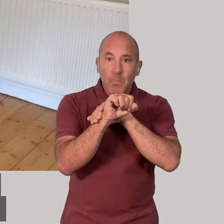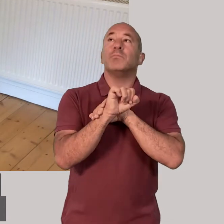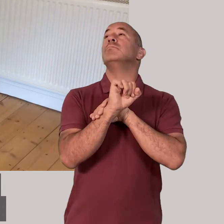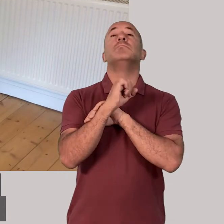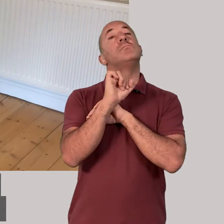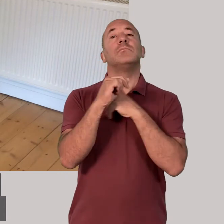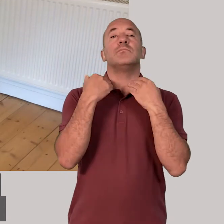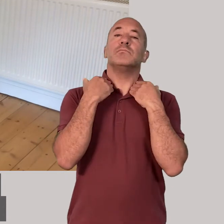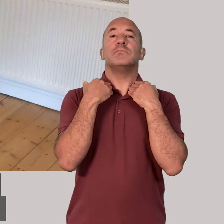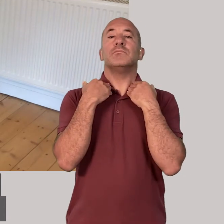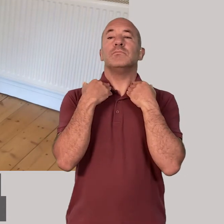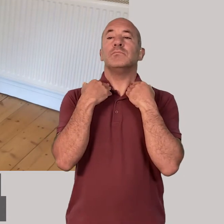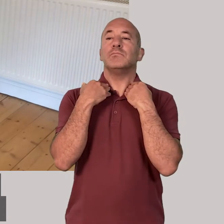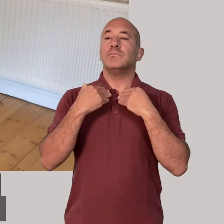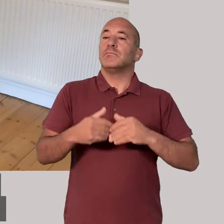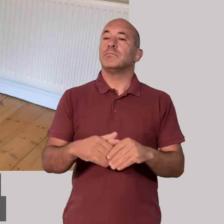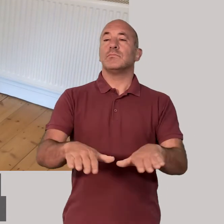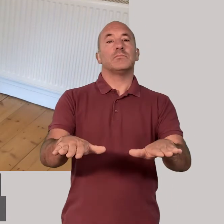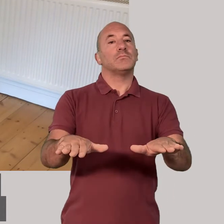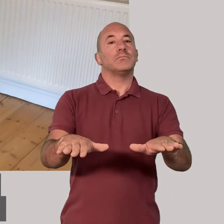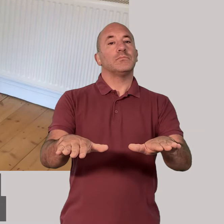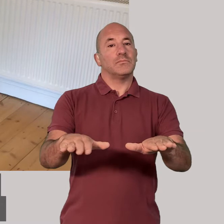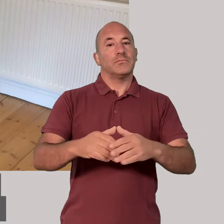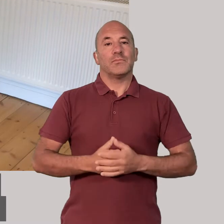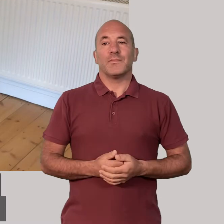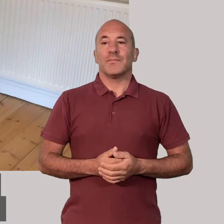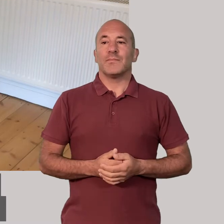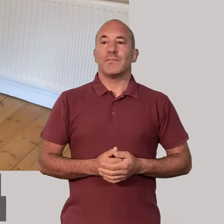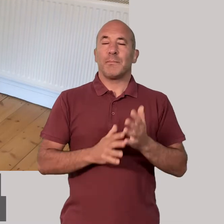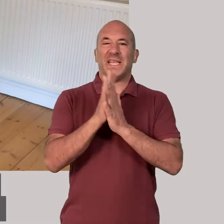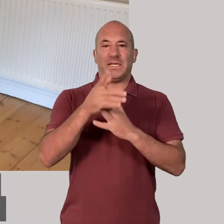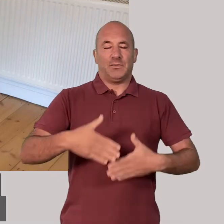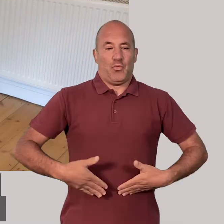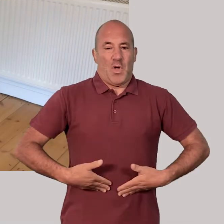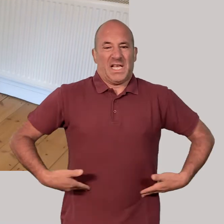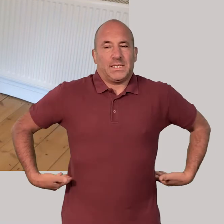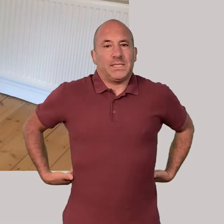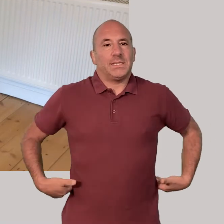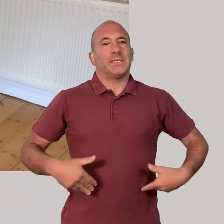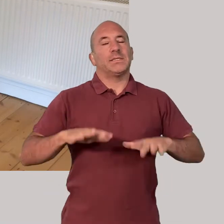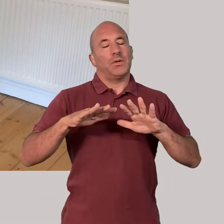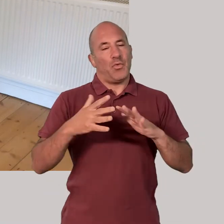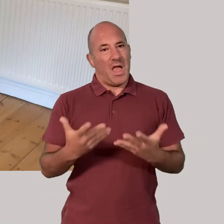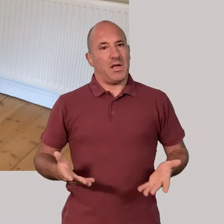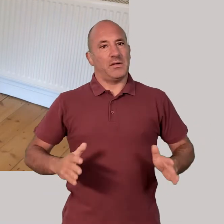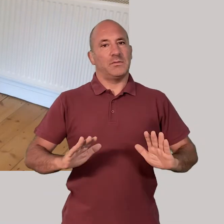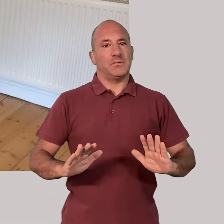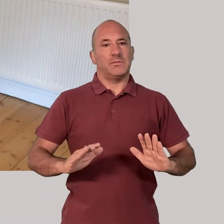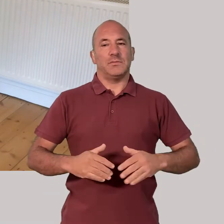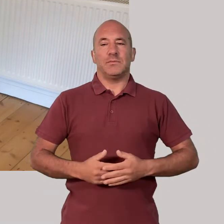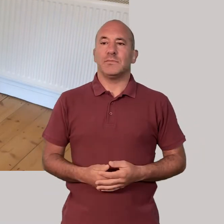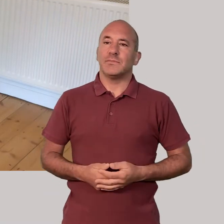feet. Find that tortoise head coming out of its shell. And it'll help you keep